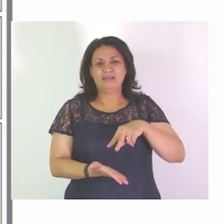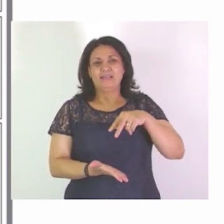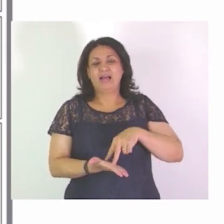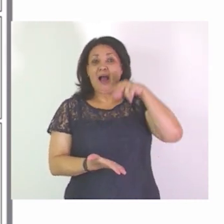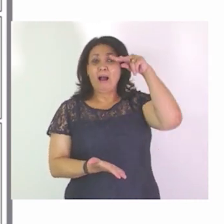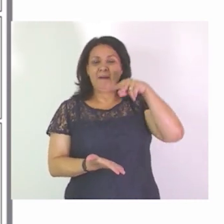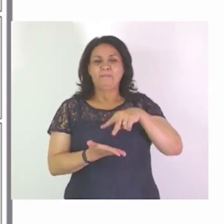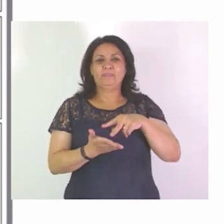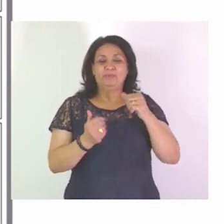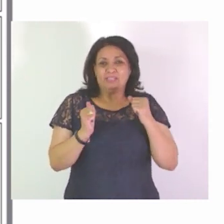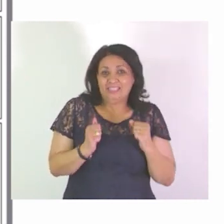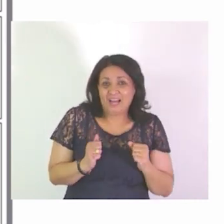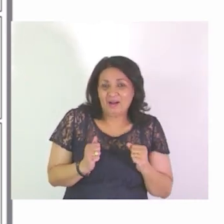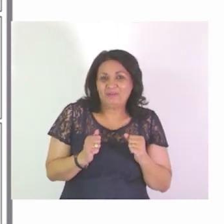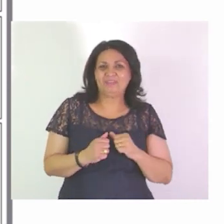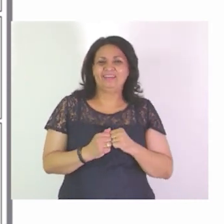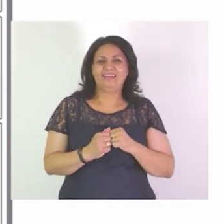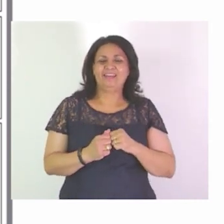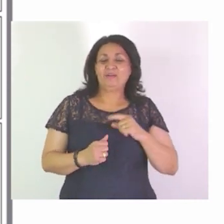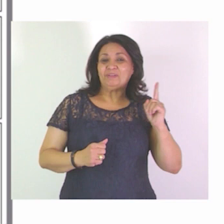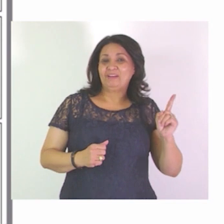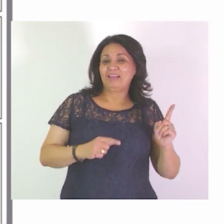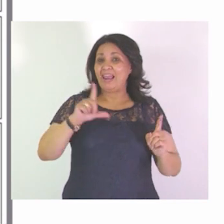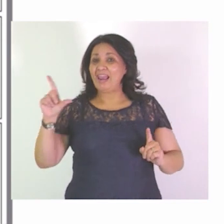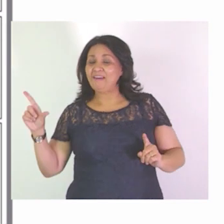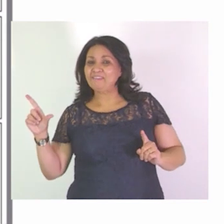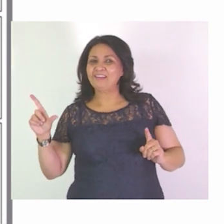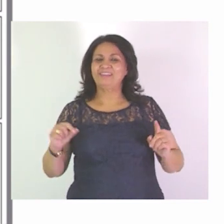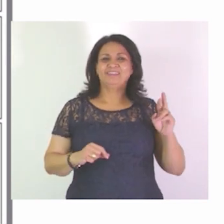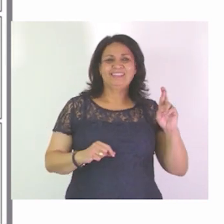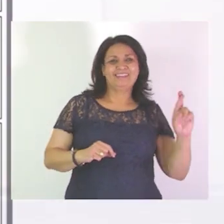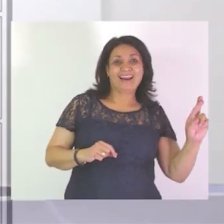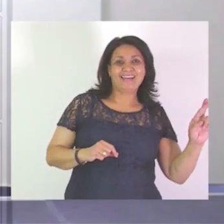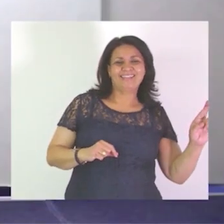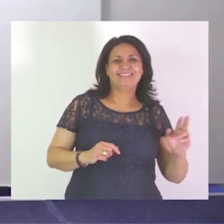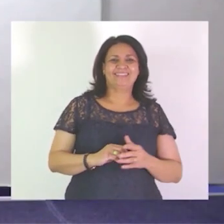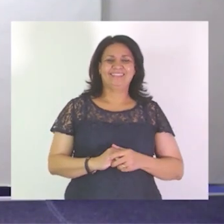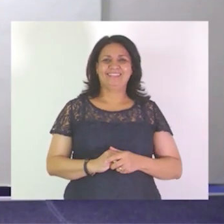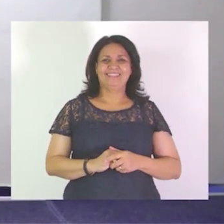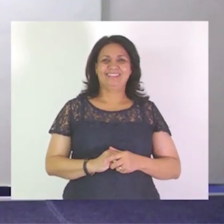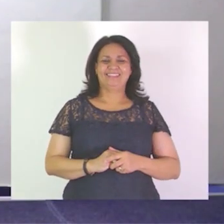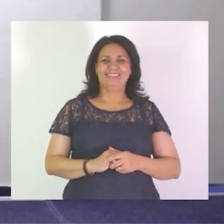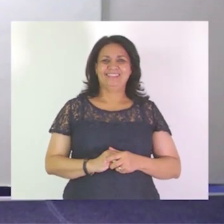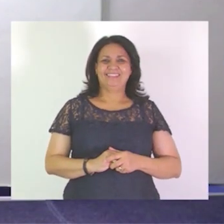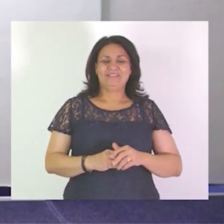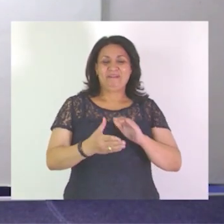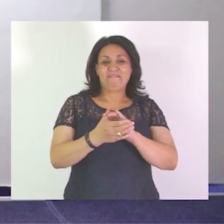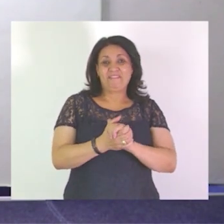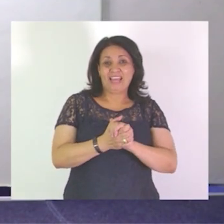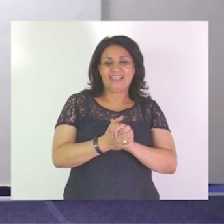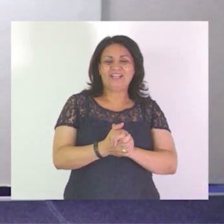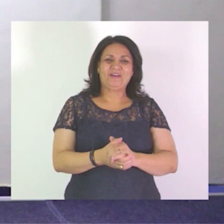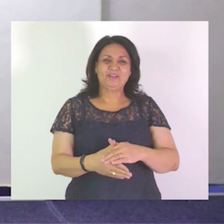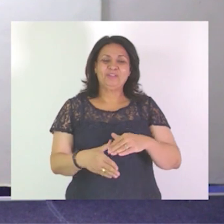crouching down and going to the left and to the right. My friend here is going to be doing the